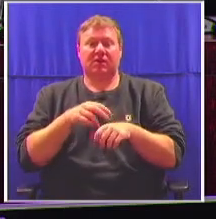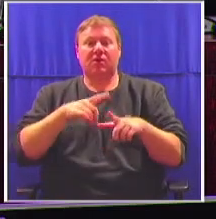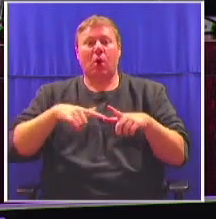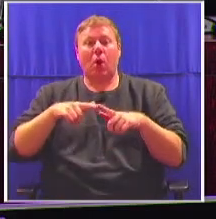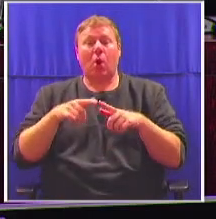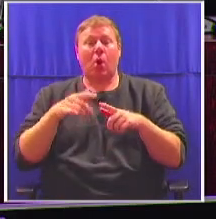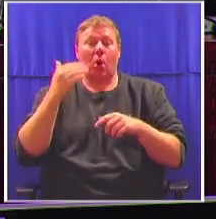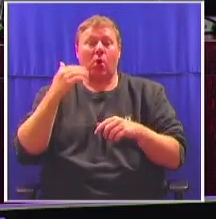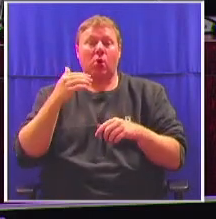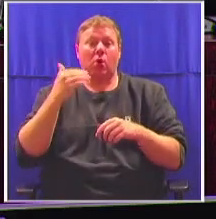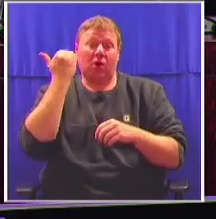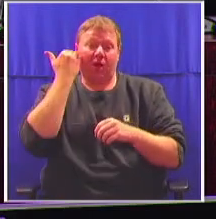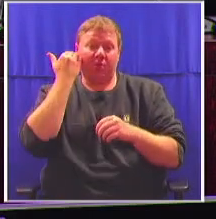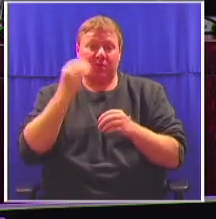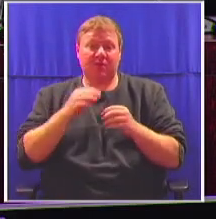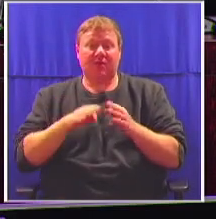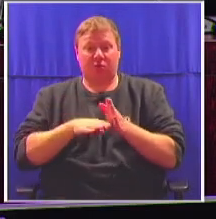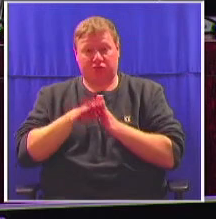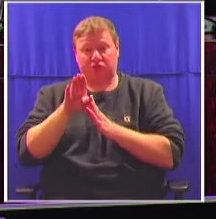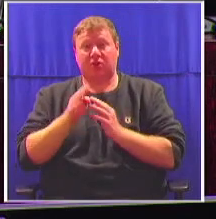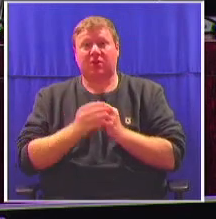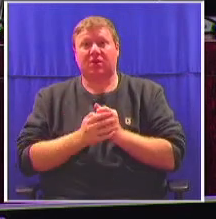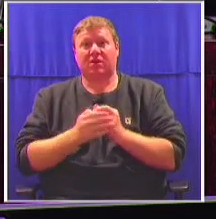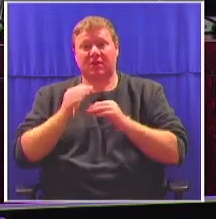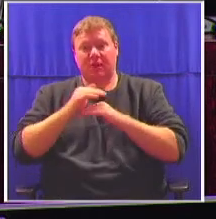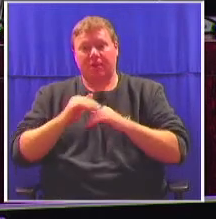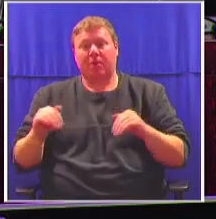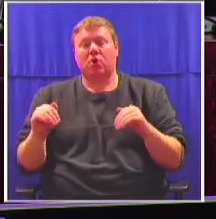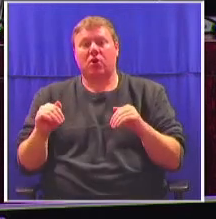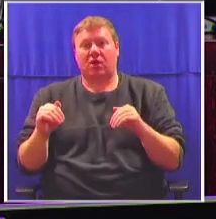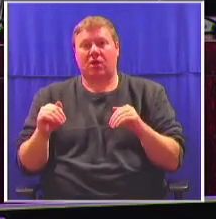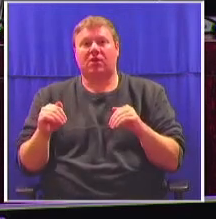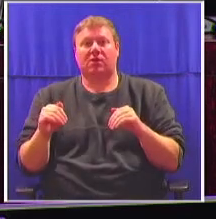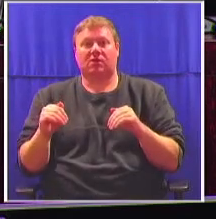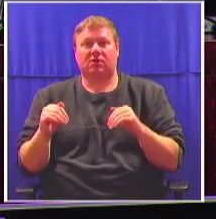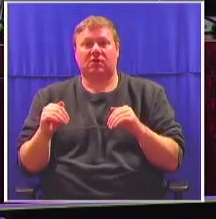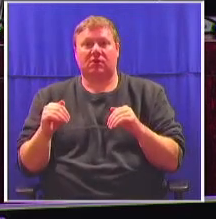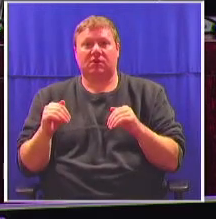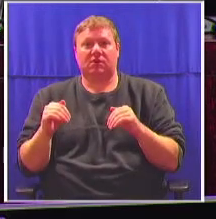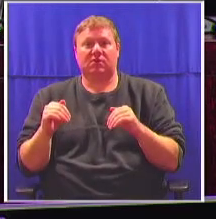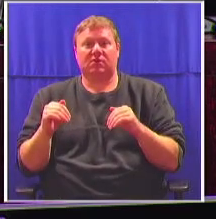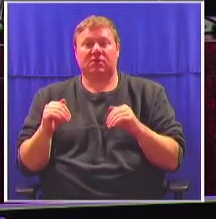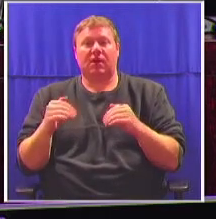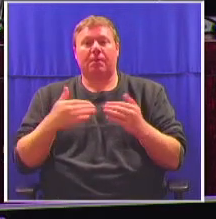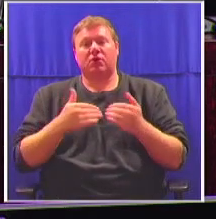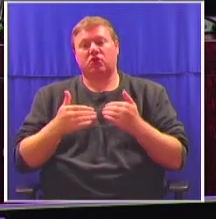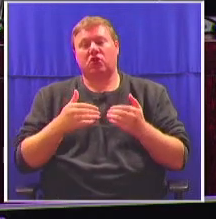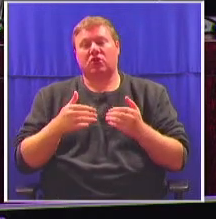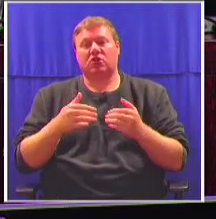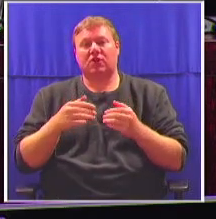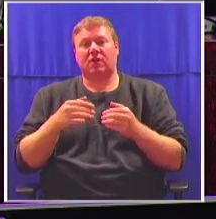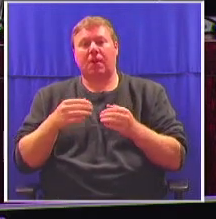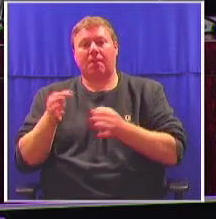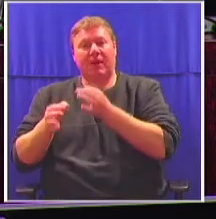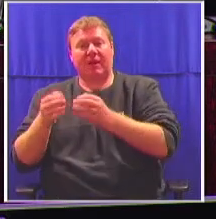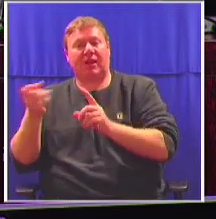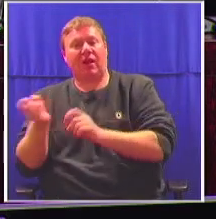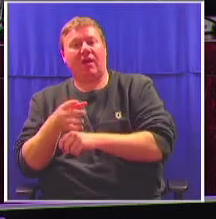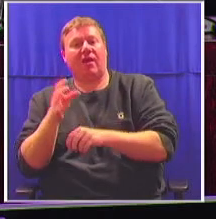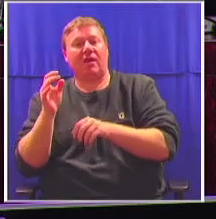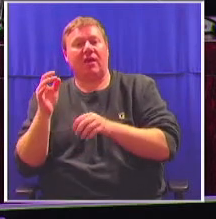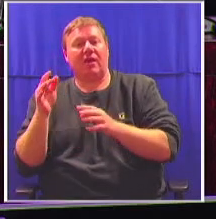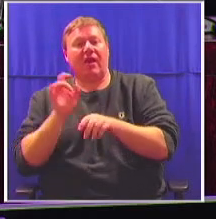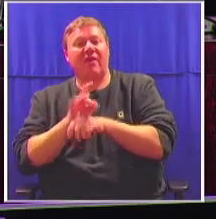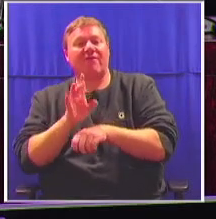by separating the administration from undue political influence. For example, the